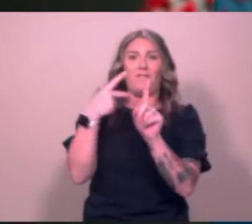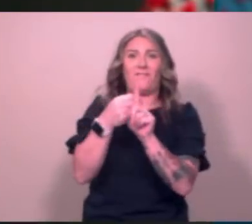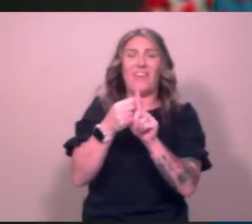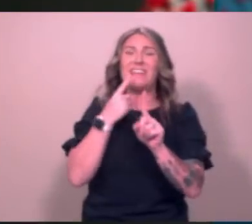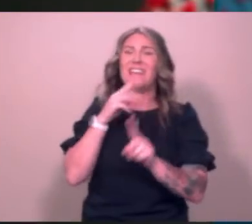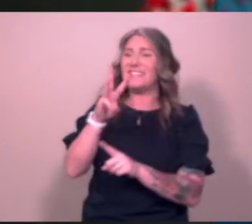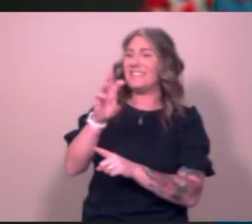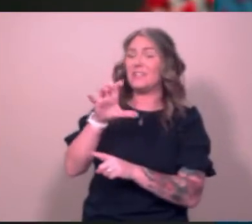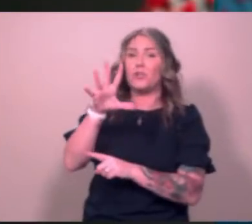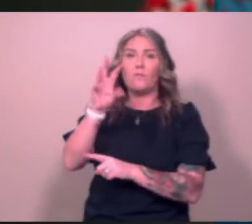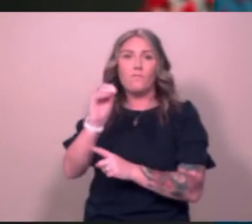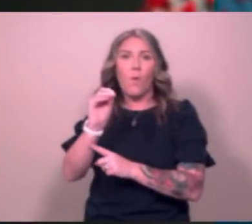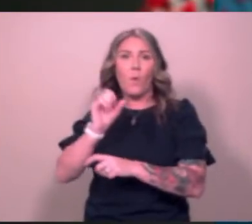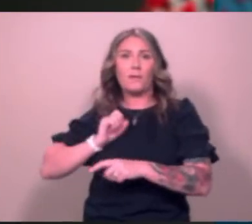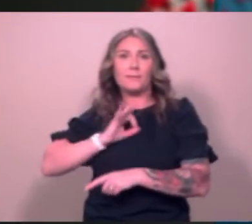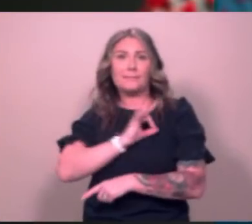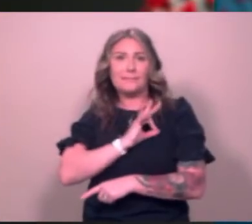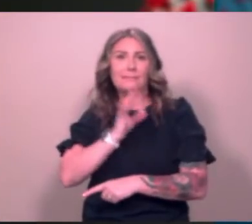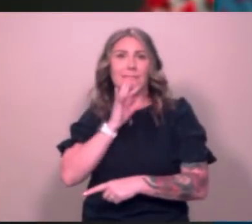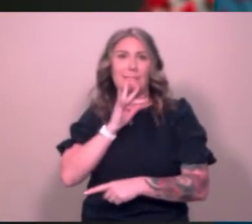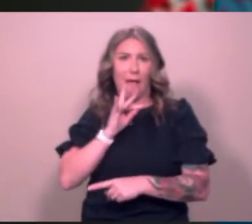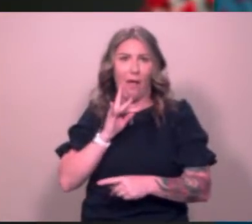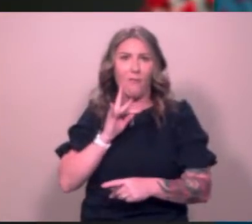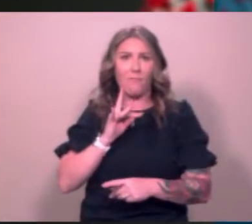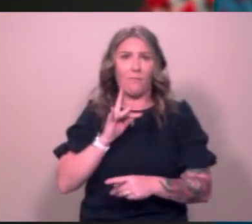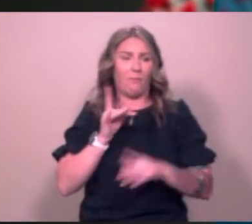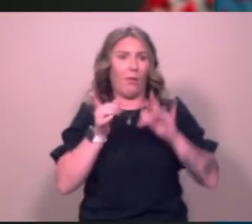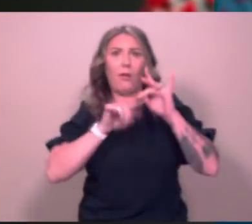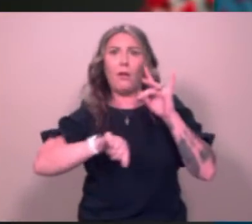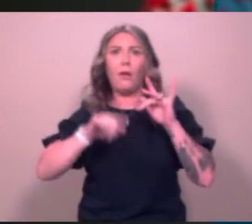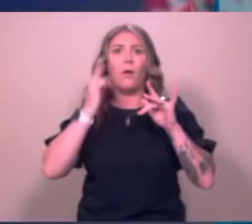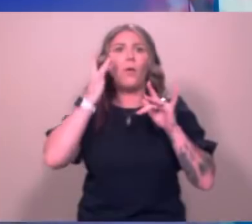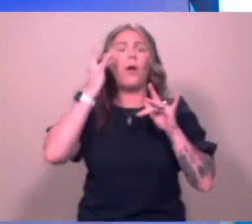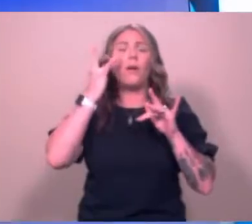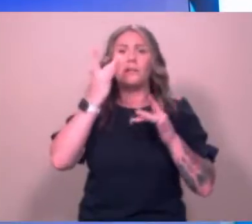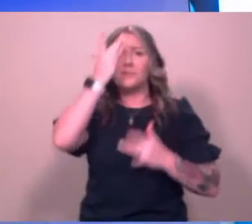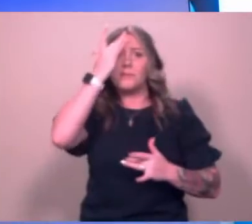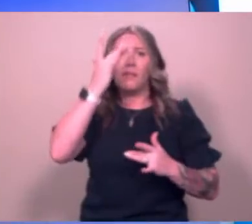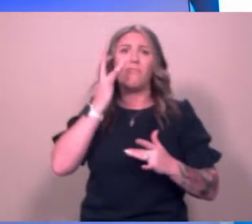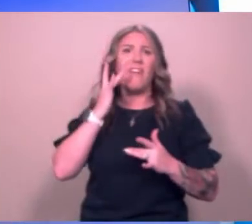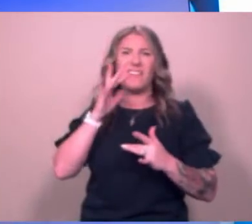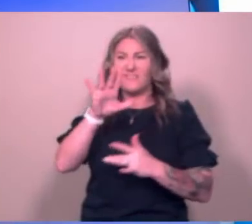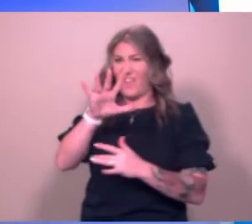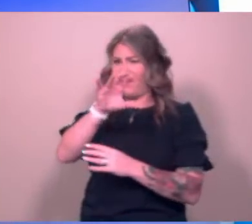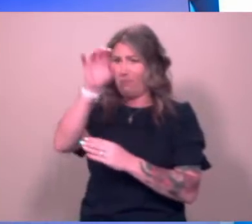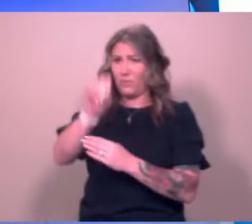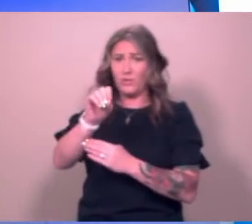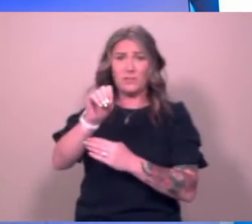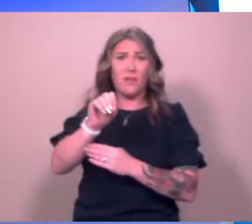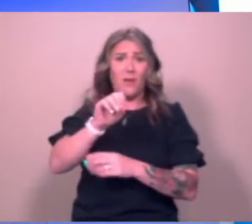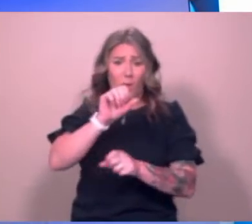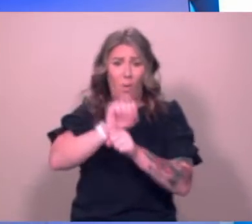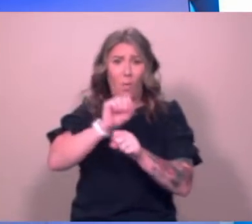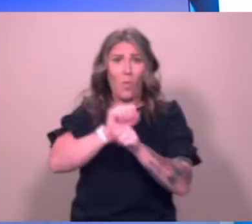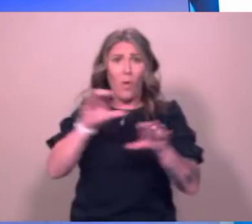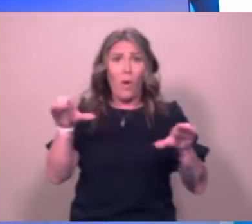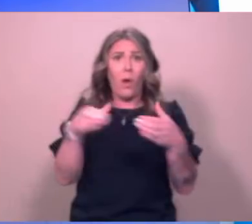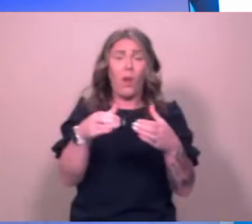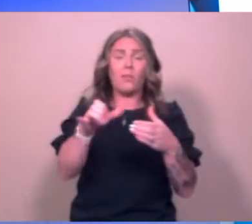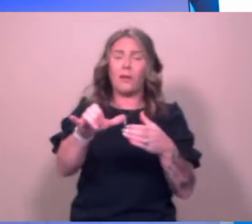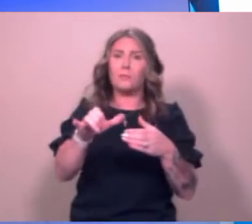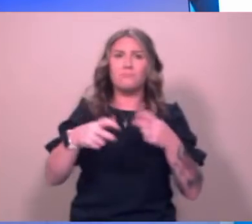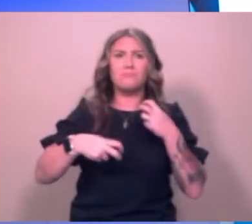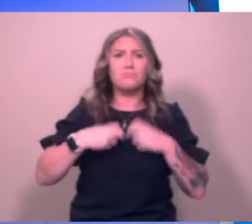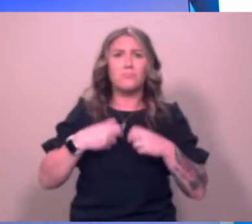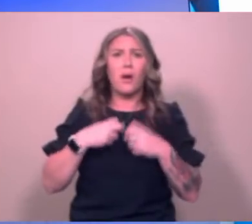640 staff members out yesterday, Hawkeye, and that's approaching 5% of our workforce. And if you have 5% of your workforce, that's problems for you